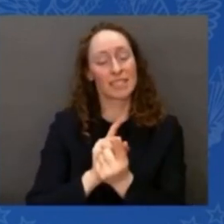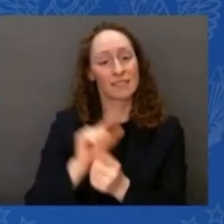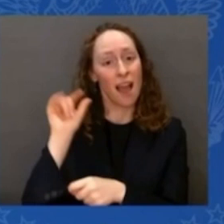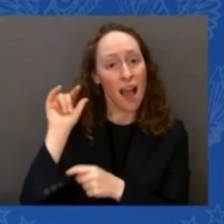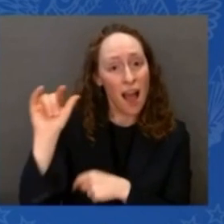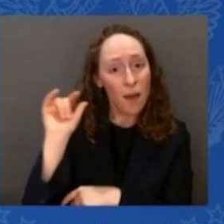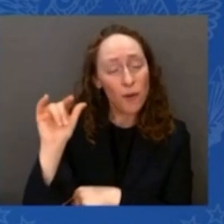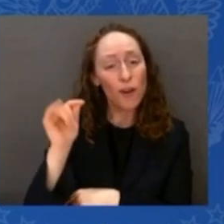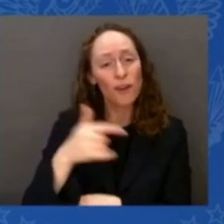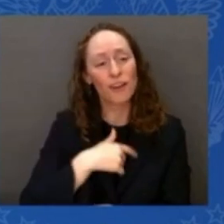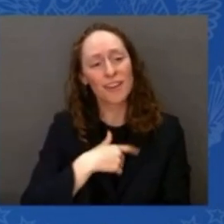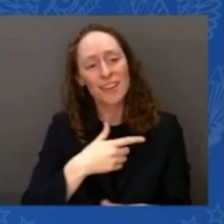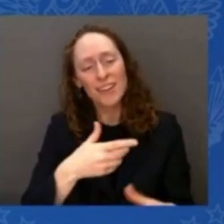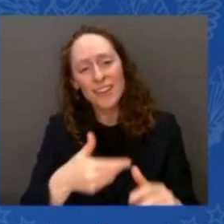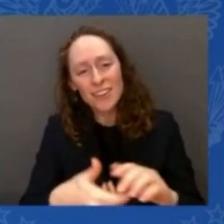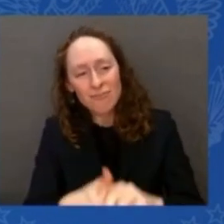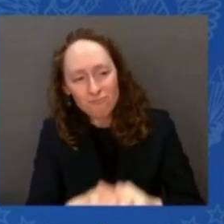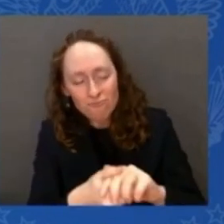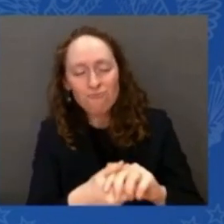I'm at the airport.